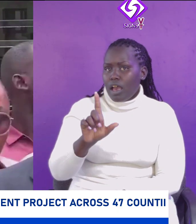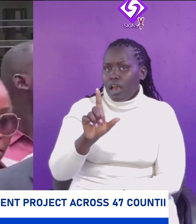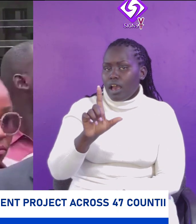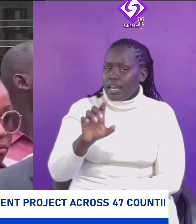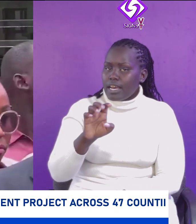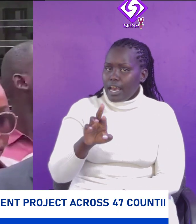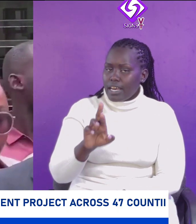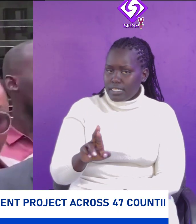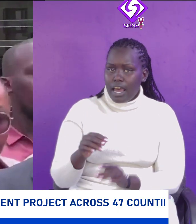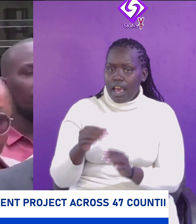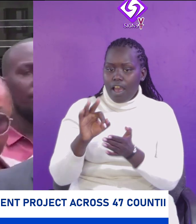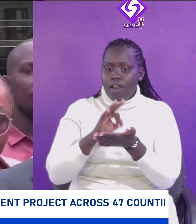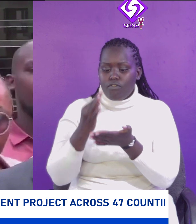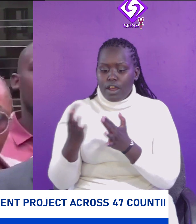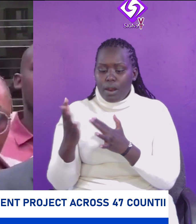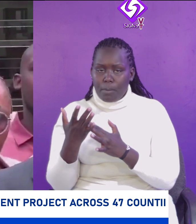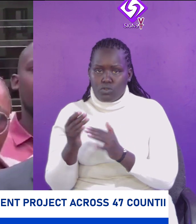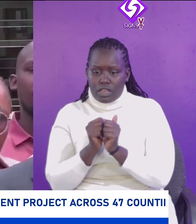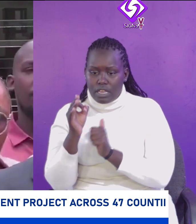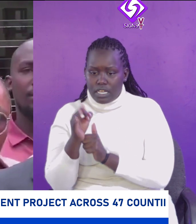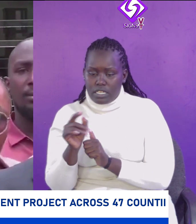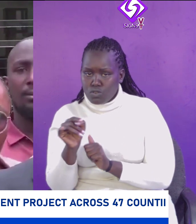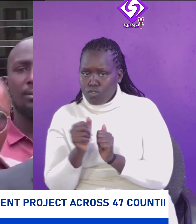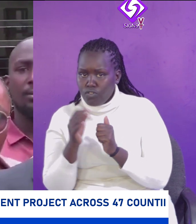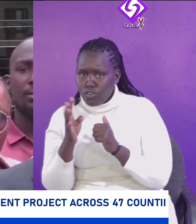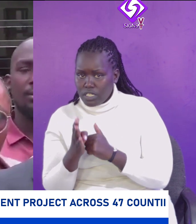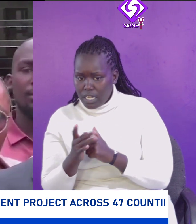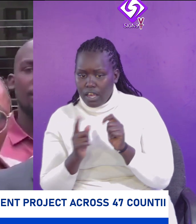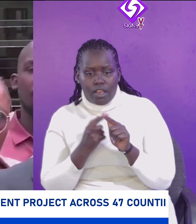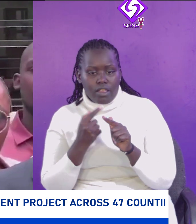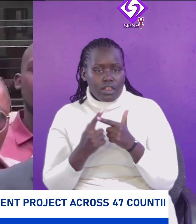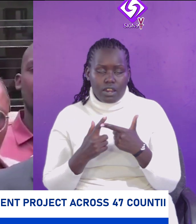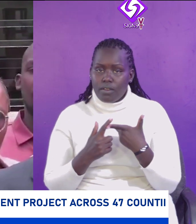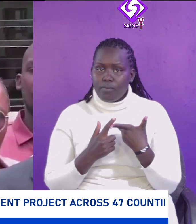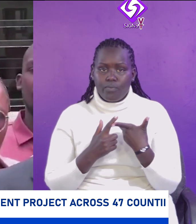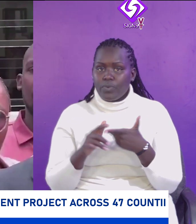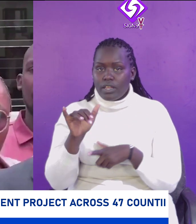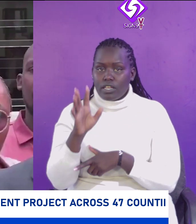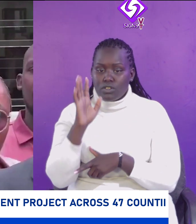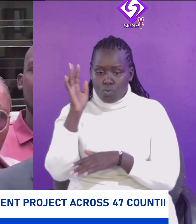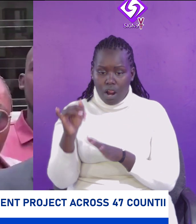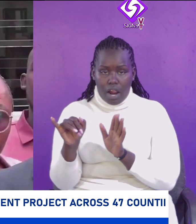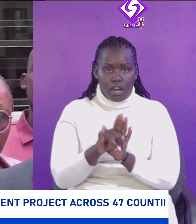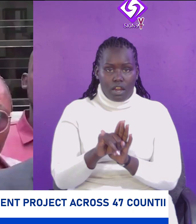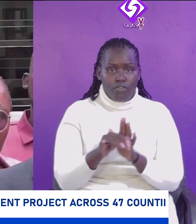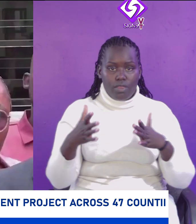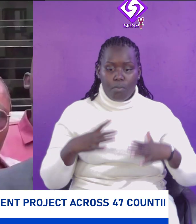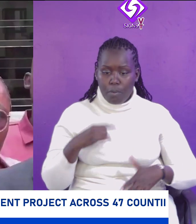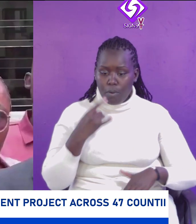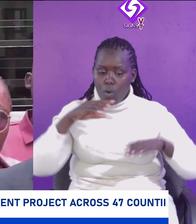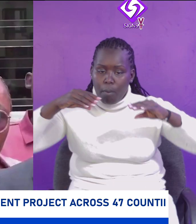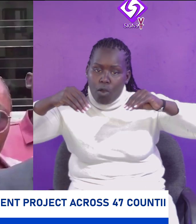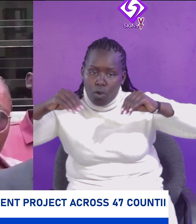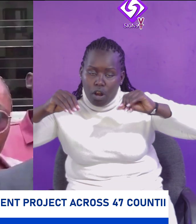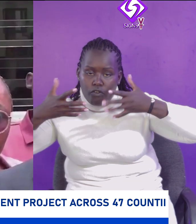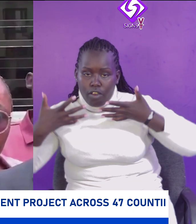between 13th and 14th, there'll be a very rigorous validation process that will identify the people who will have qualified as per